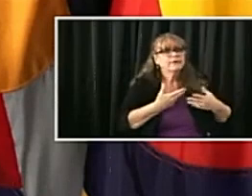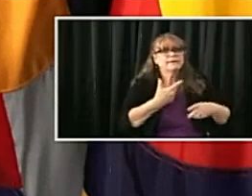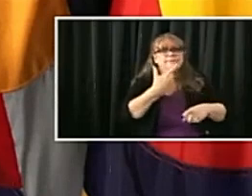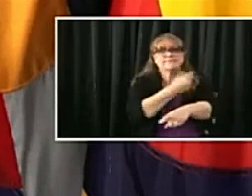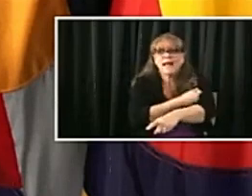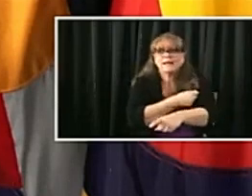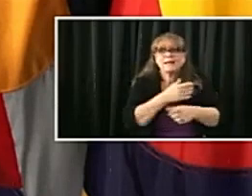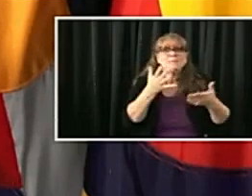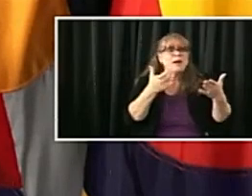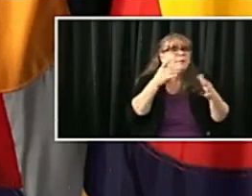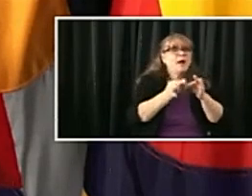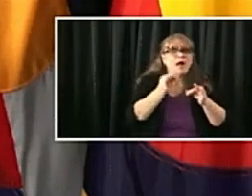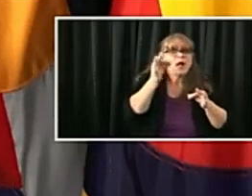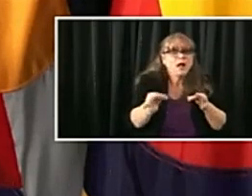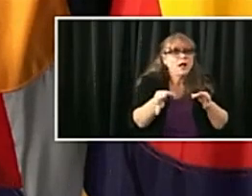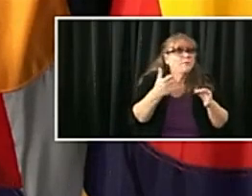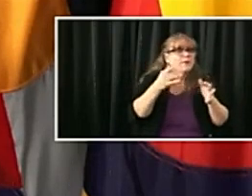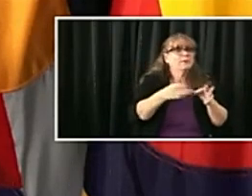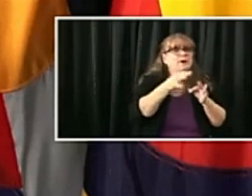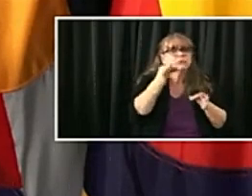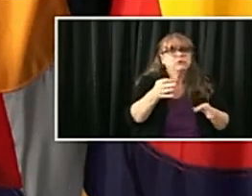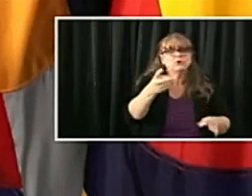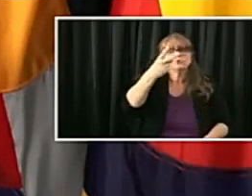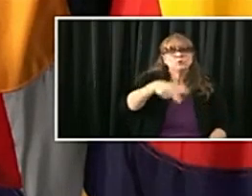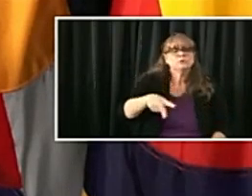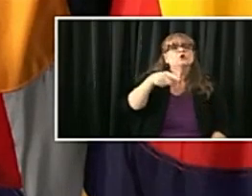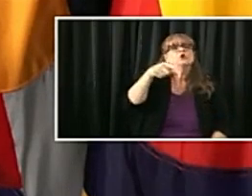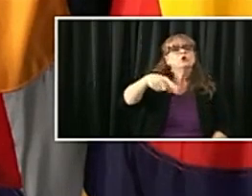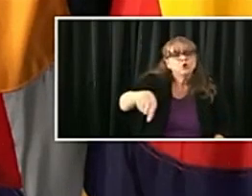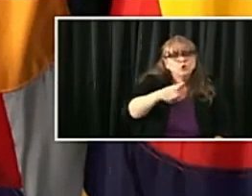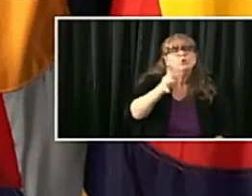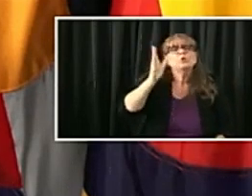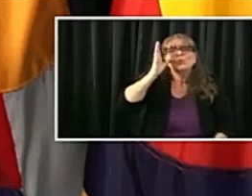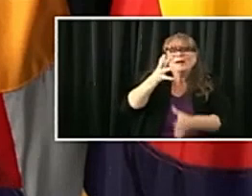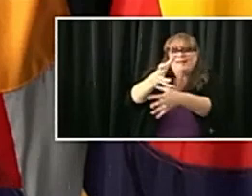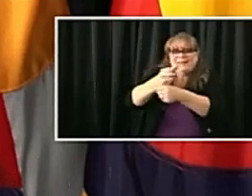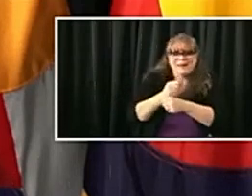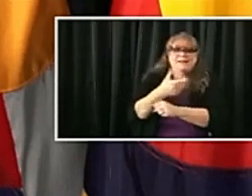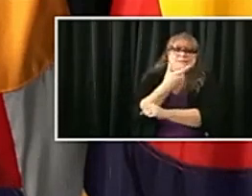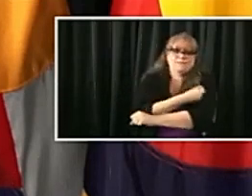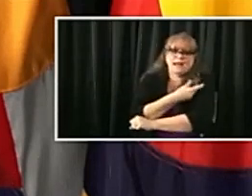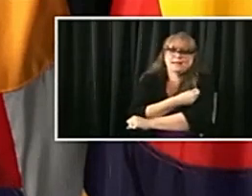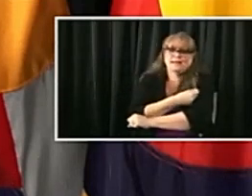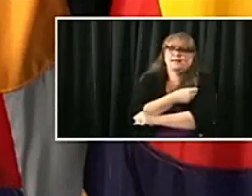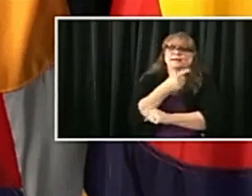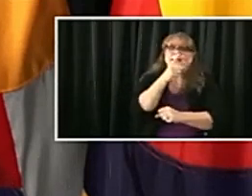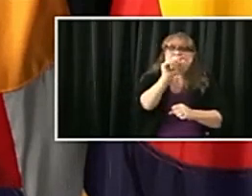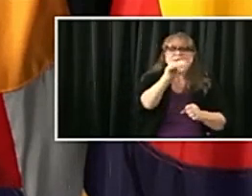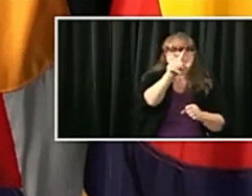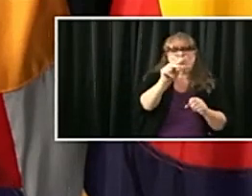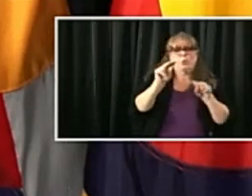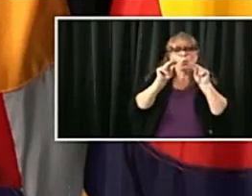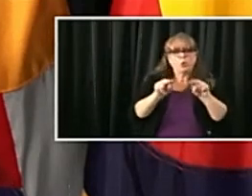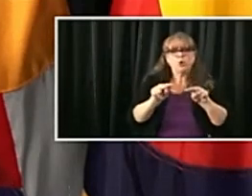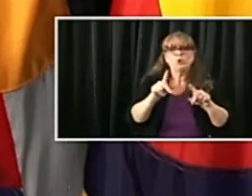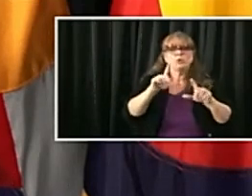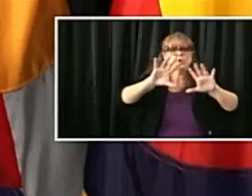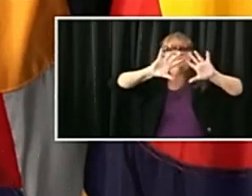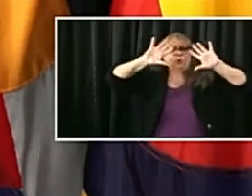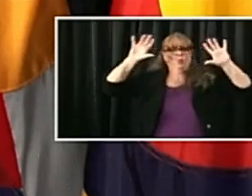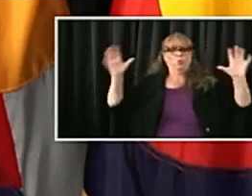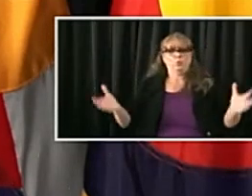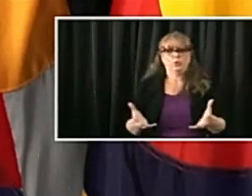after next, but you will have the opportunity to get it. It's very difficult within that age cohort, which, again, everybody over 70